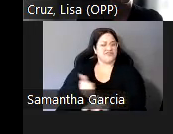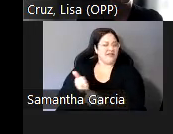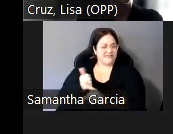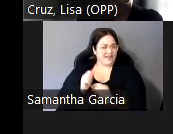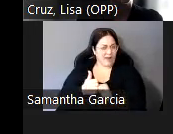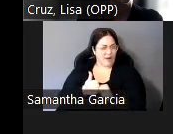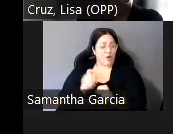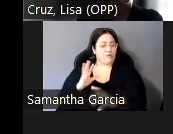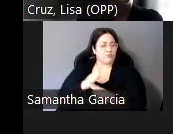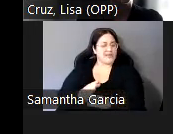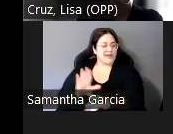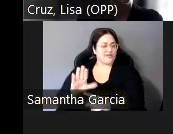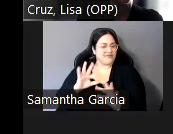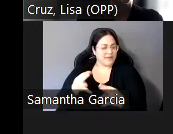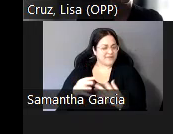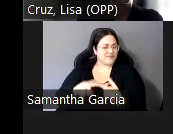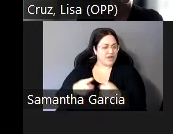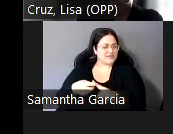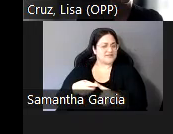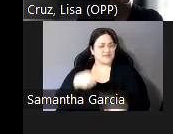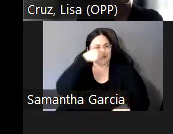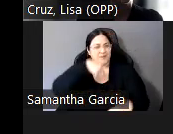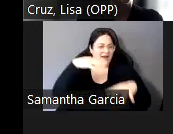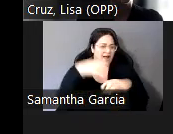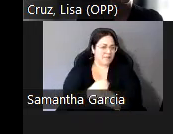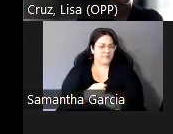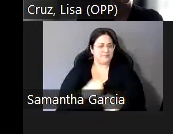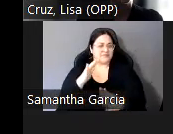you were to like summarize in kind of like 3 bullet points.